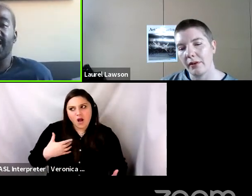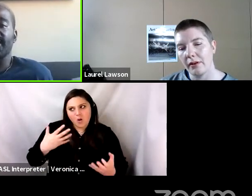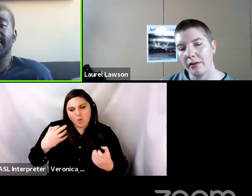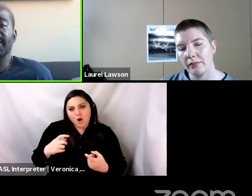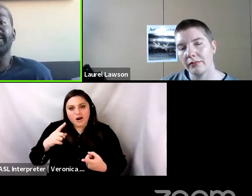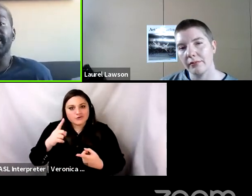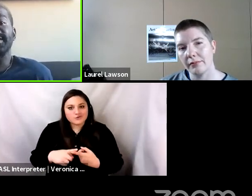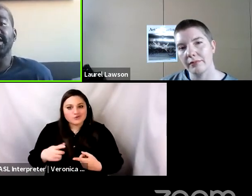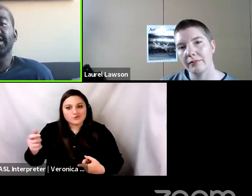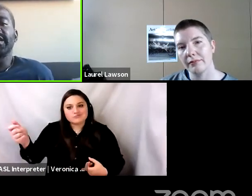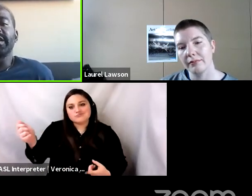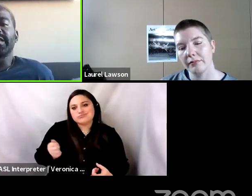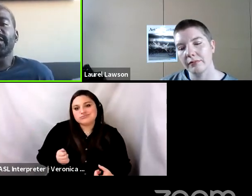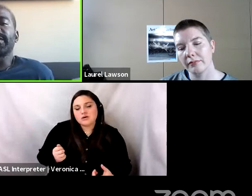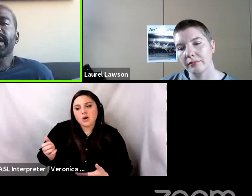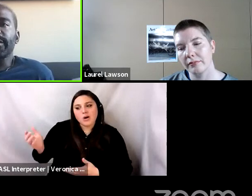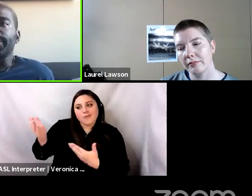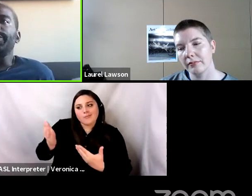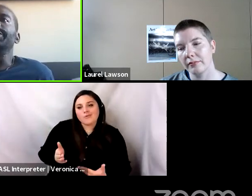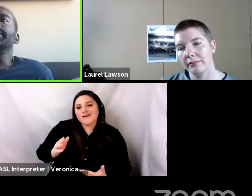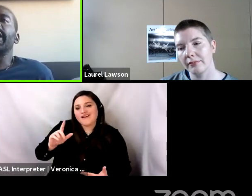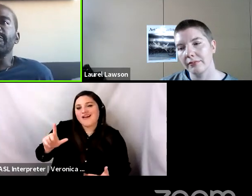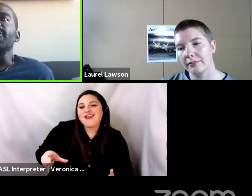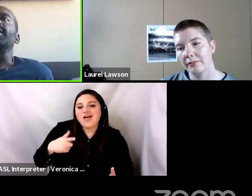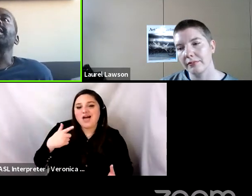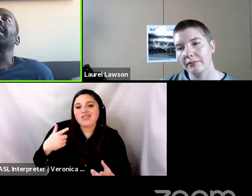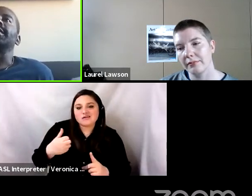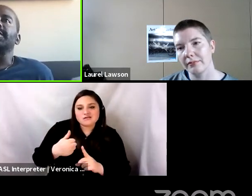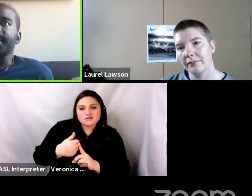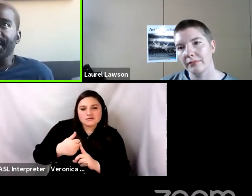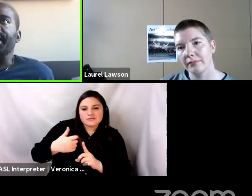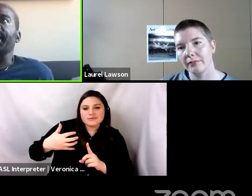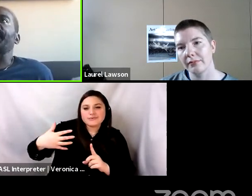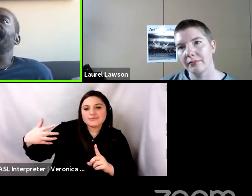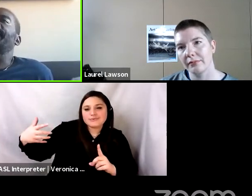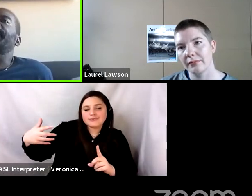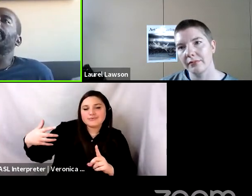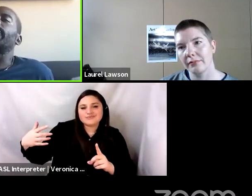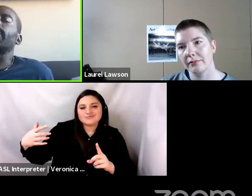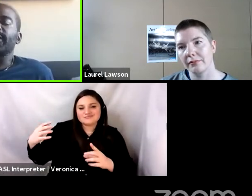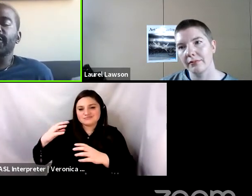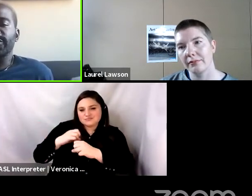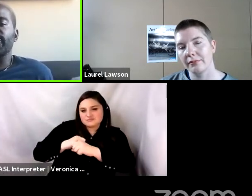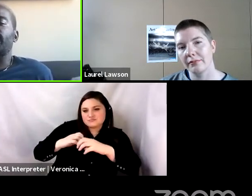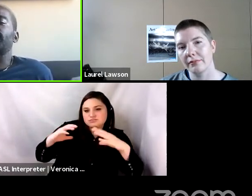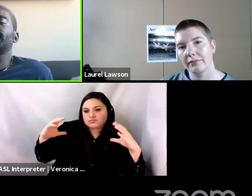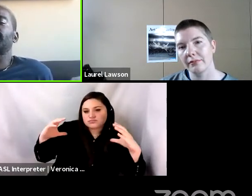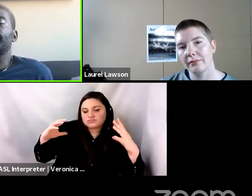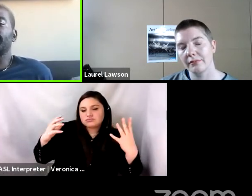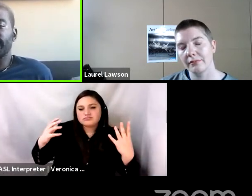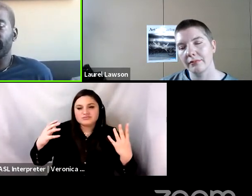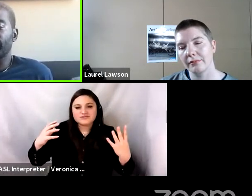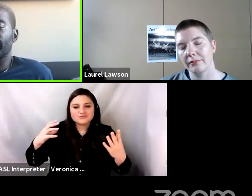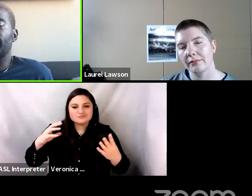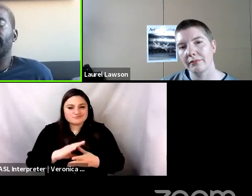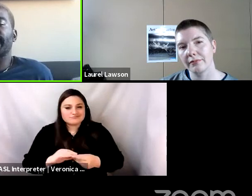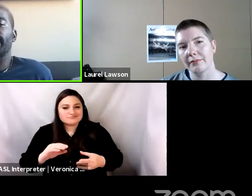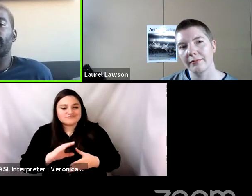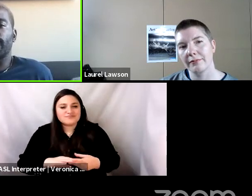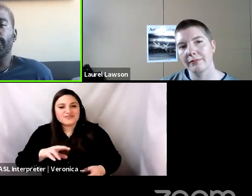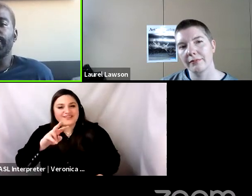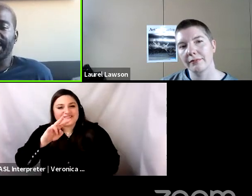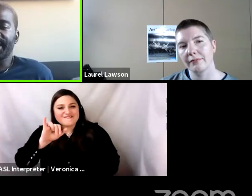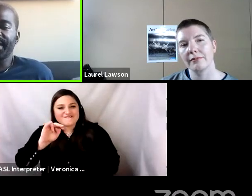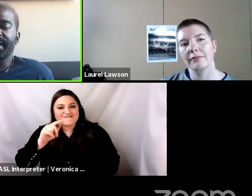another vignette of it that would help everyone kind of get a grander view or a larger view of what